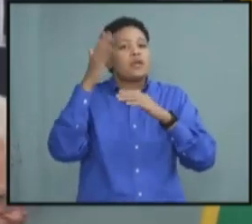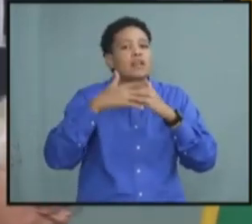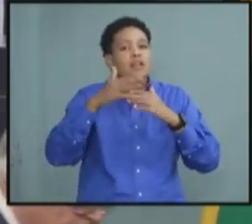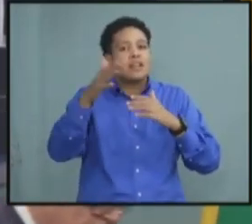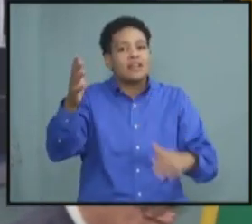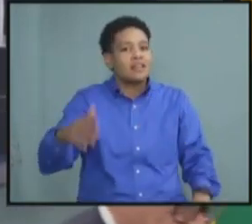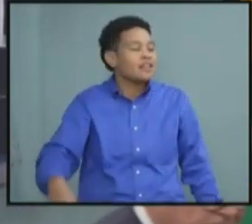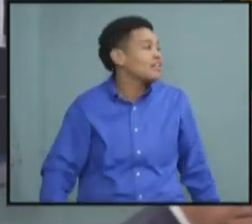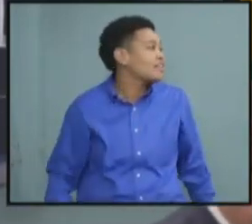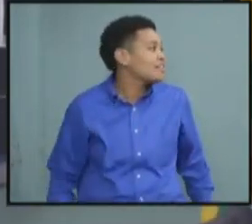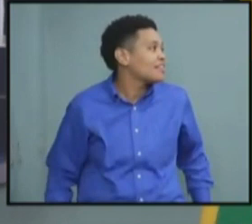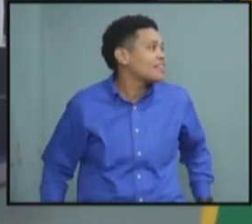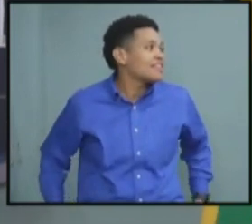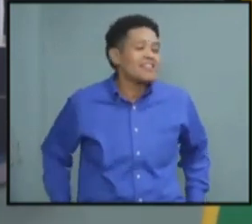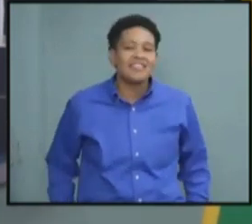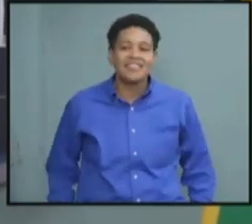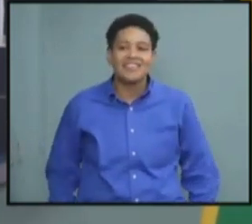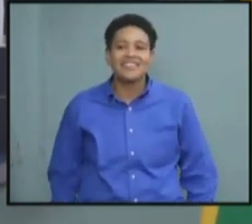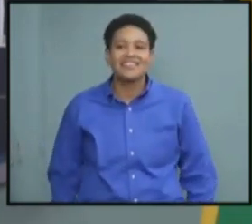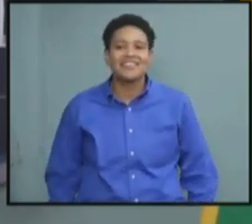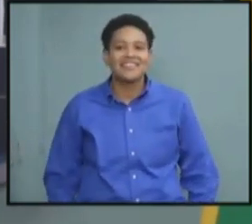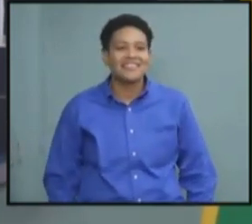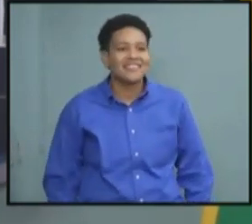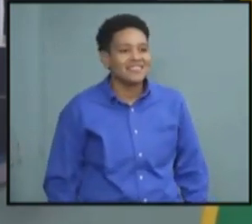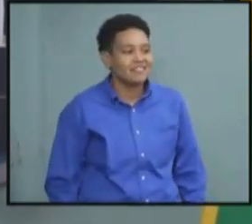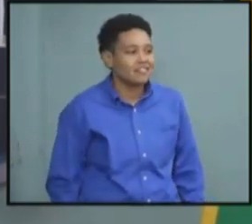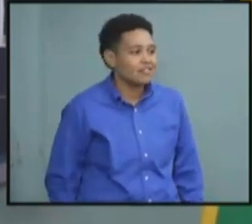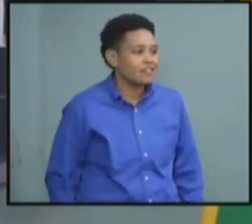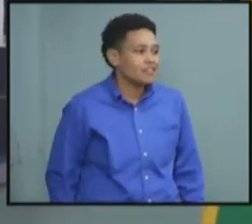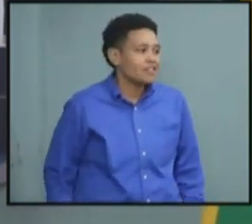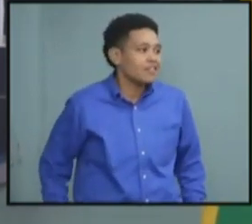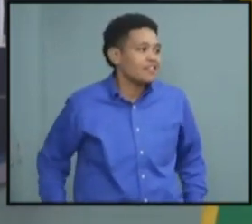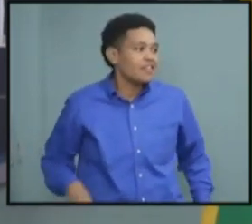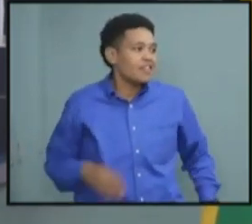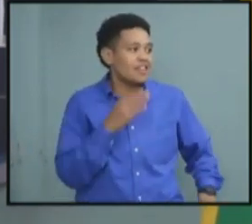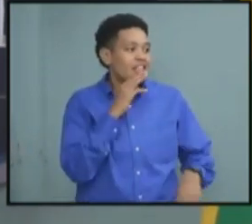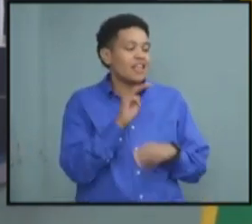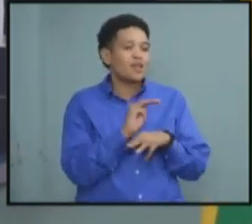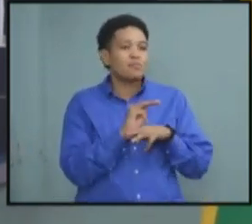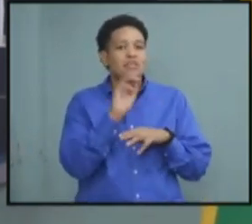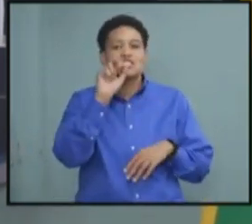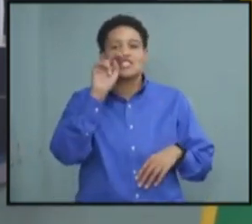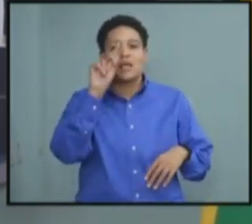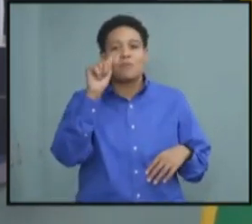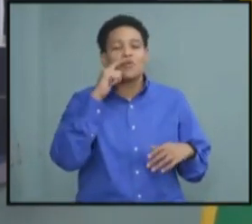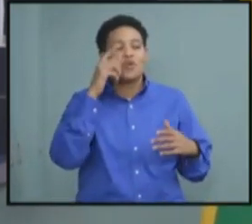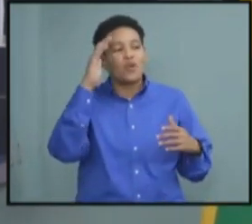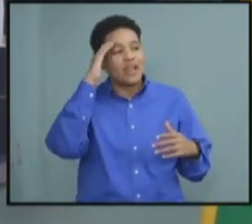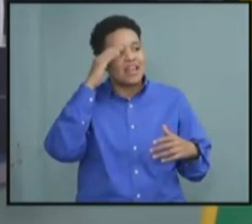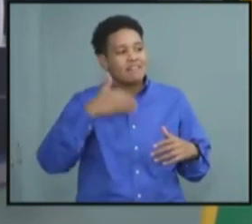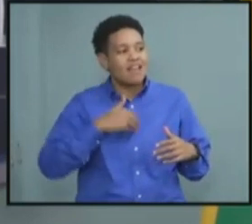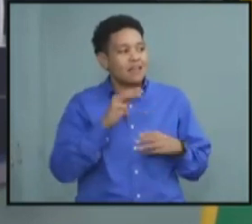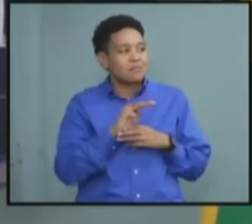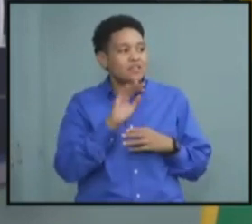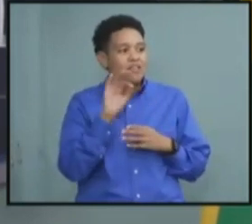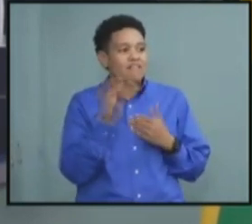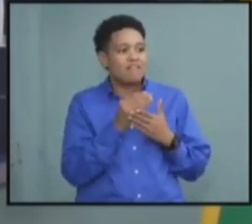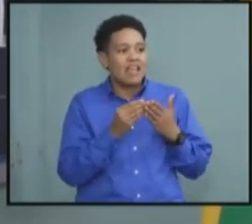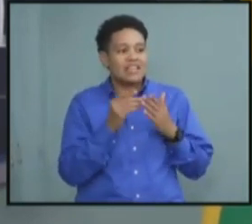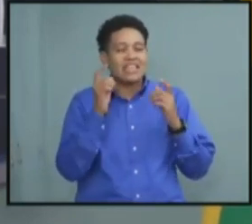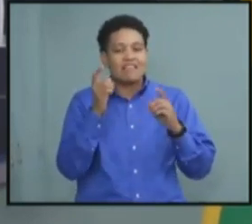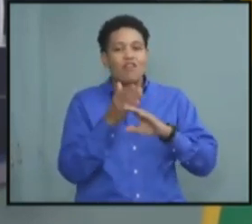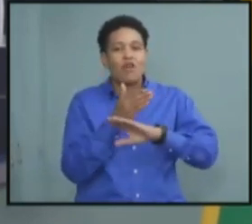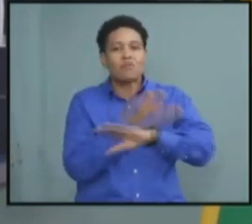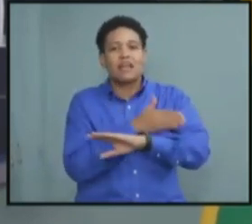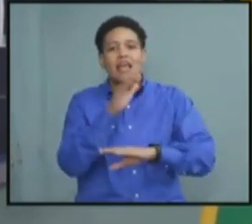Thank you. Thank you, Minister Samuda. I'll invite Minister of Finance to give us an update on the CARE program.